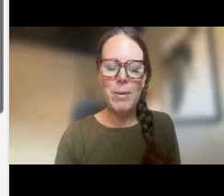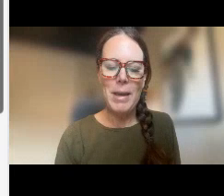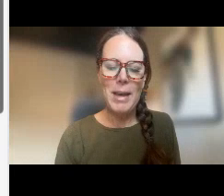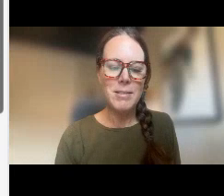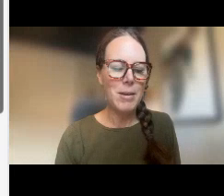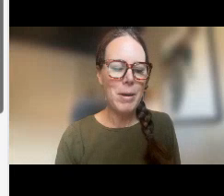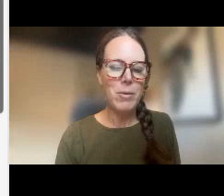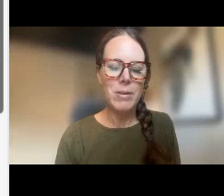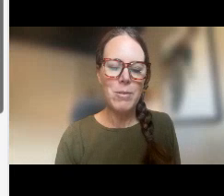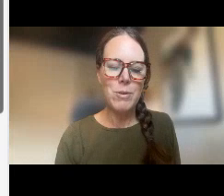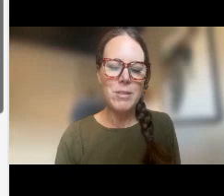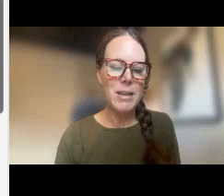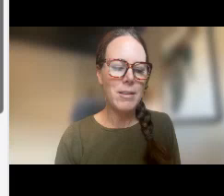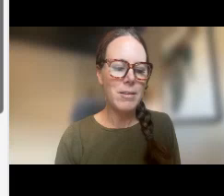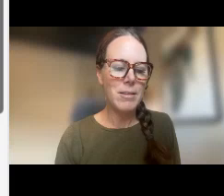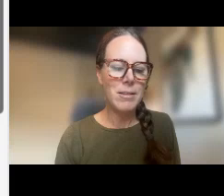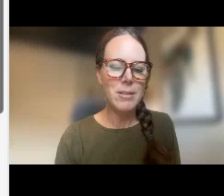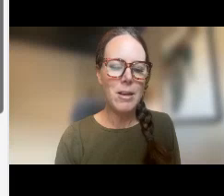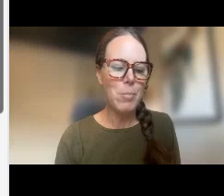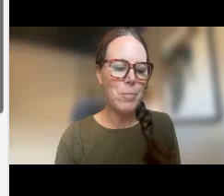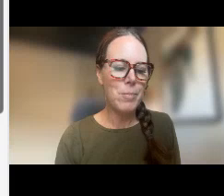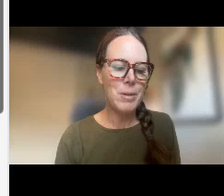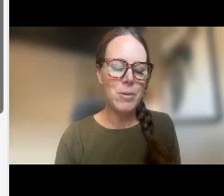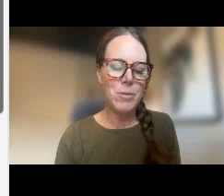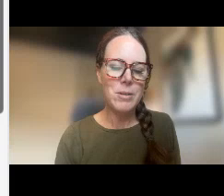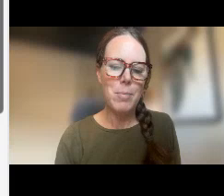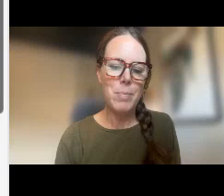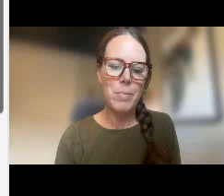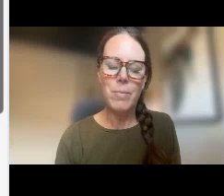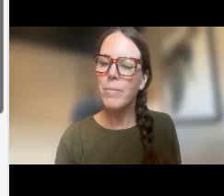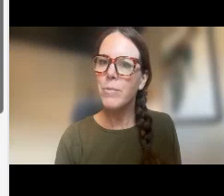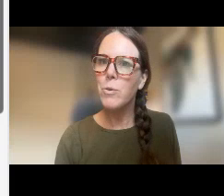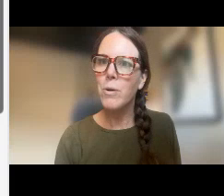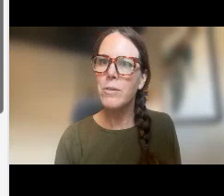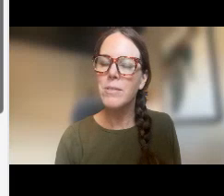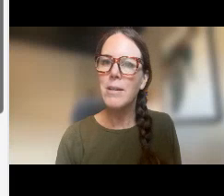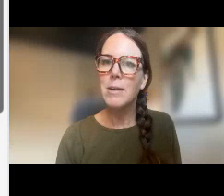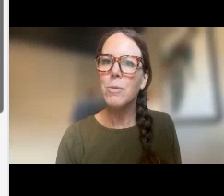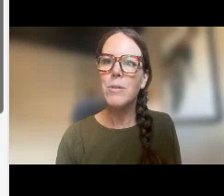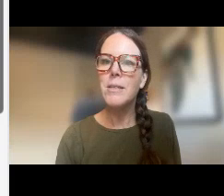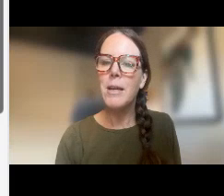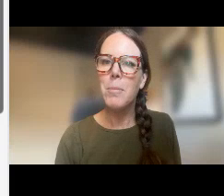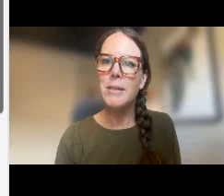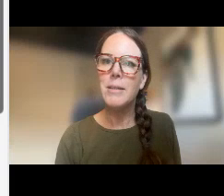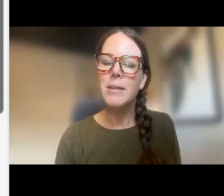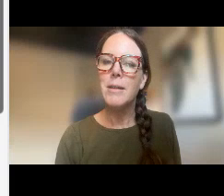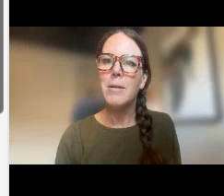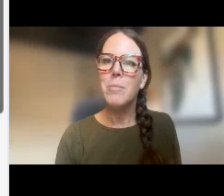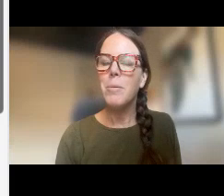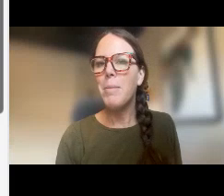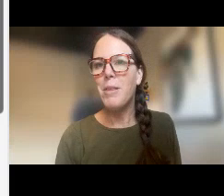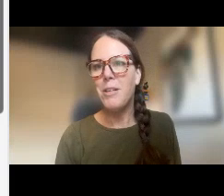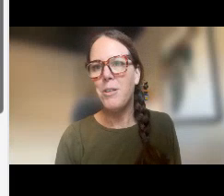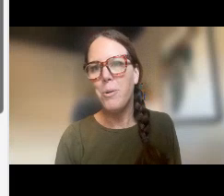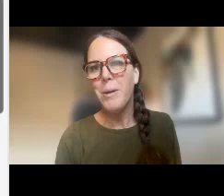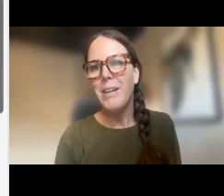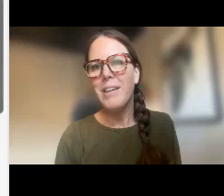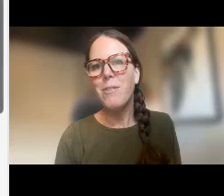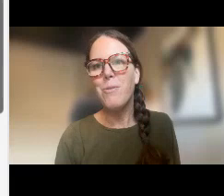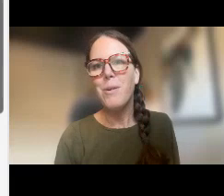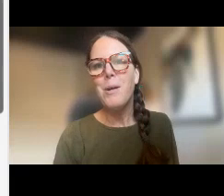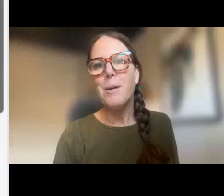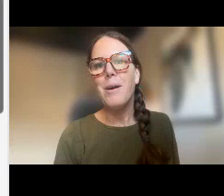reason why I'm asking about if we say the top, the top scorers wouldn't need to come in, but maybe they